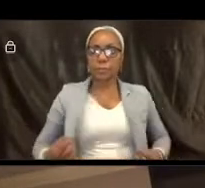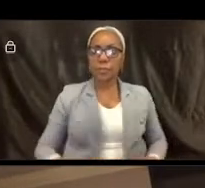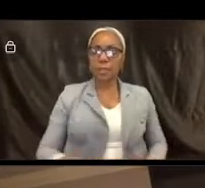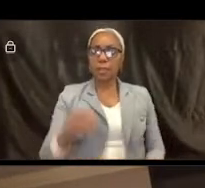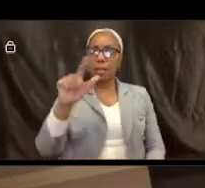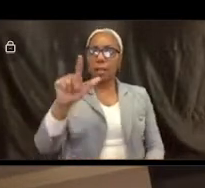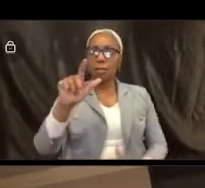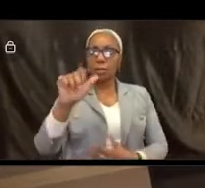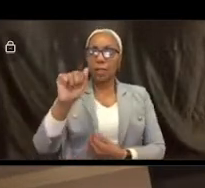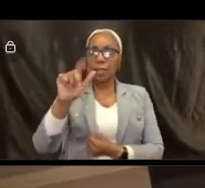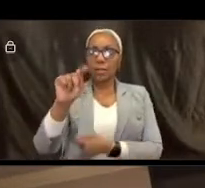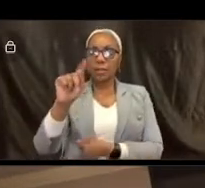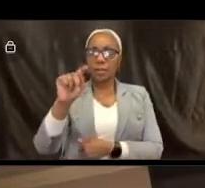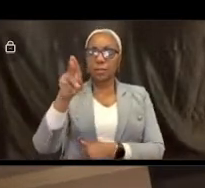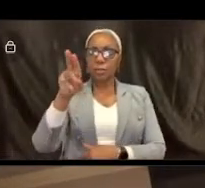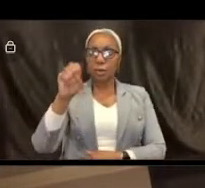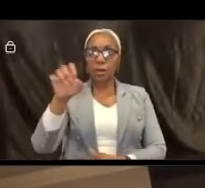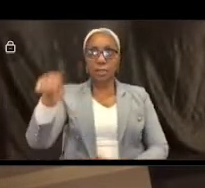Latour, Yes.